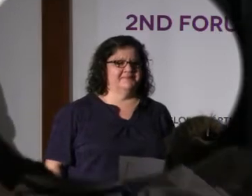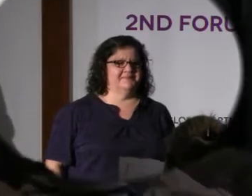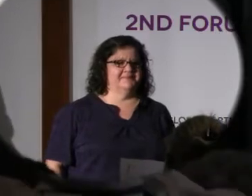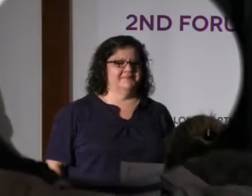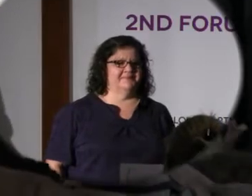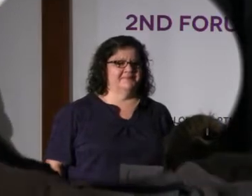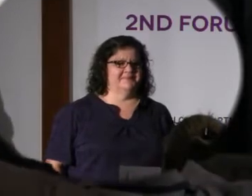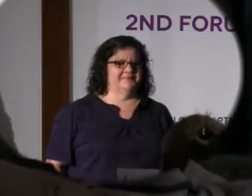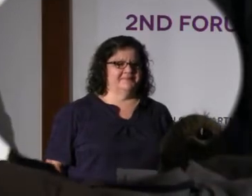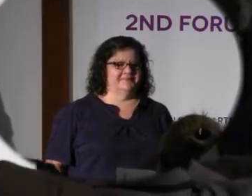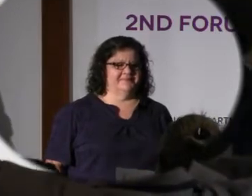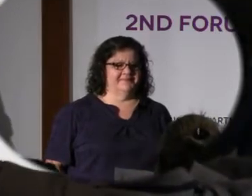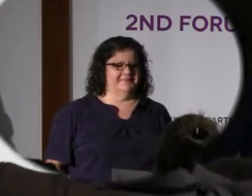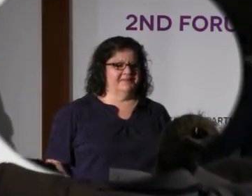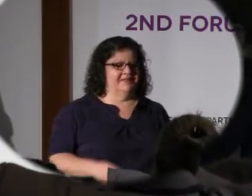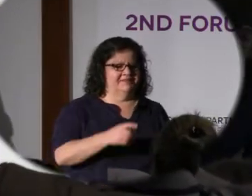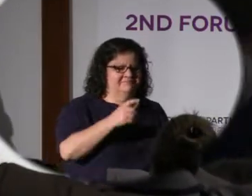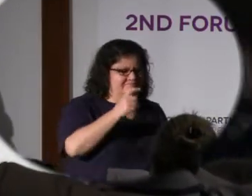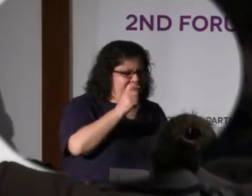Excellencies,